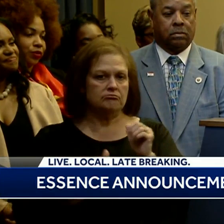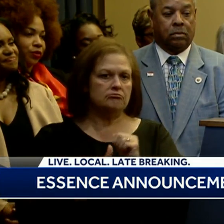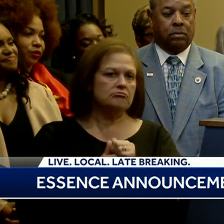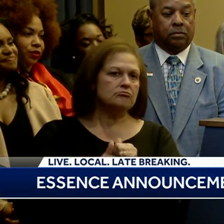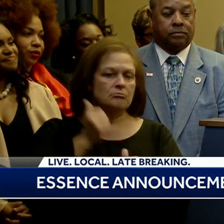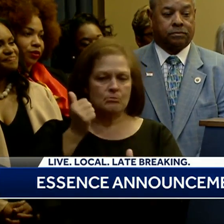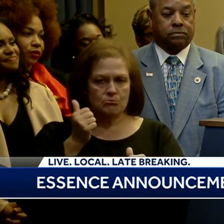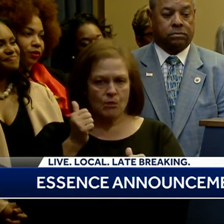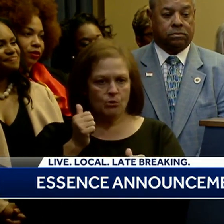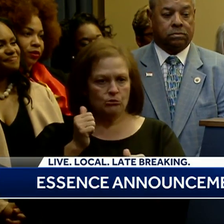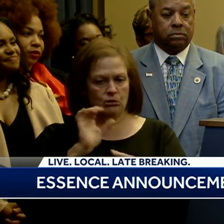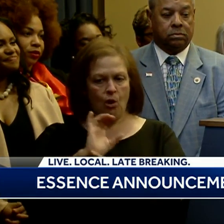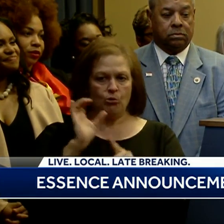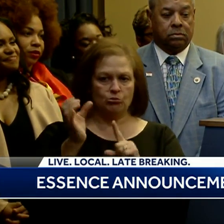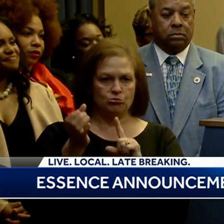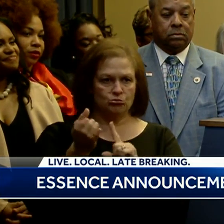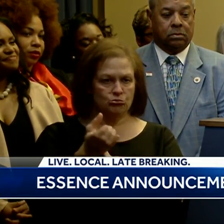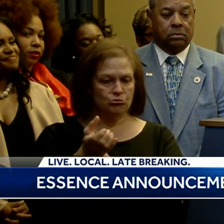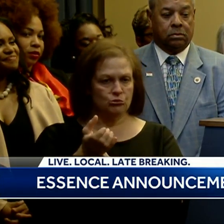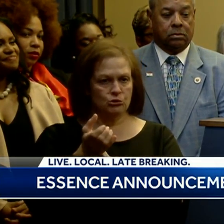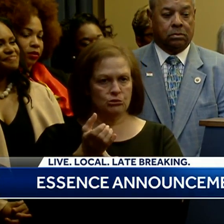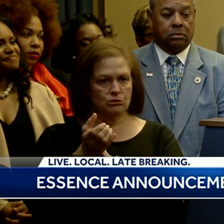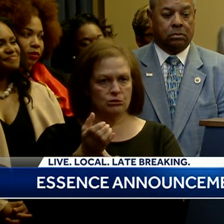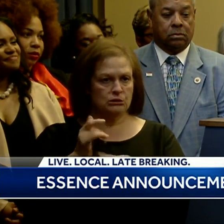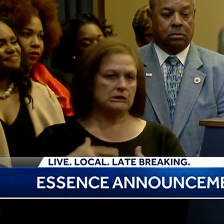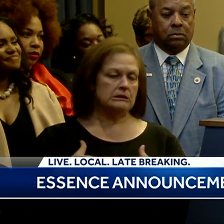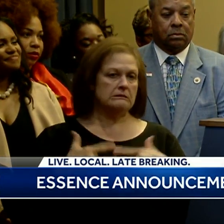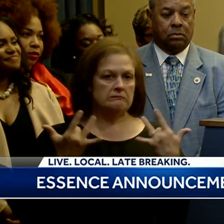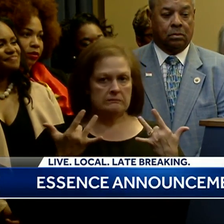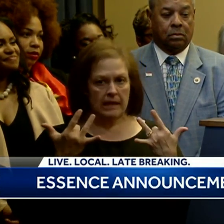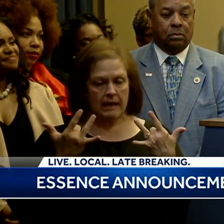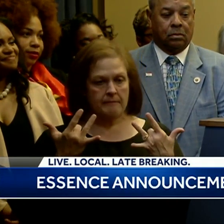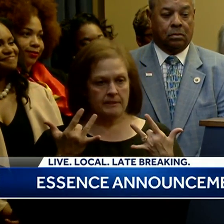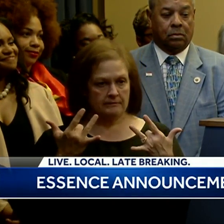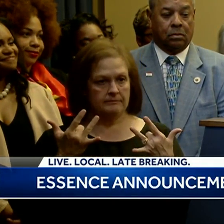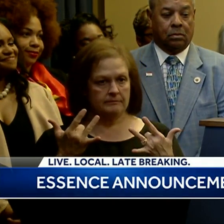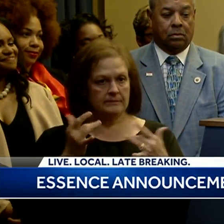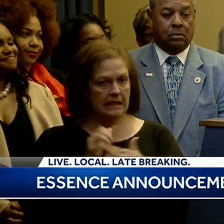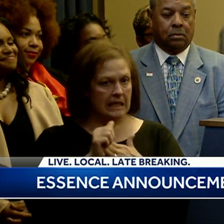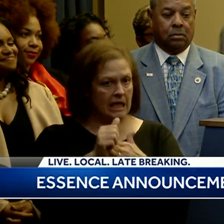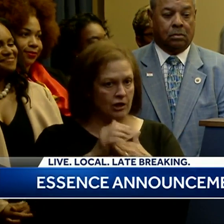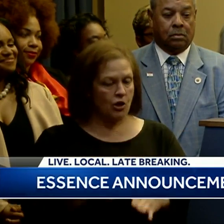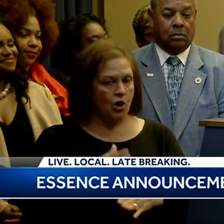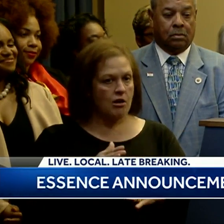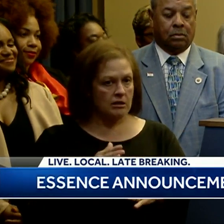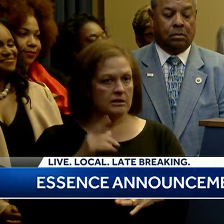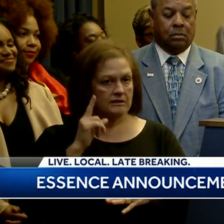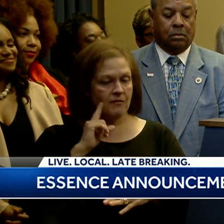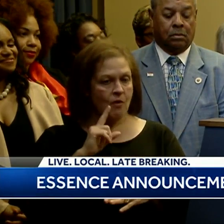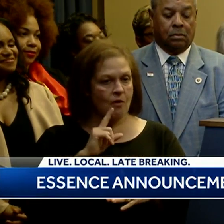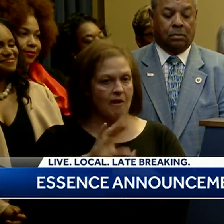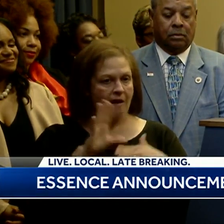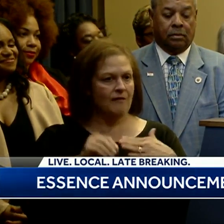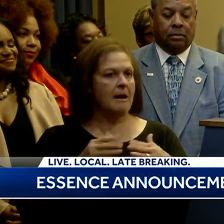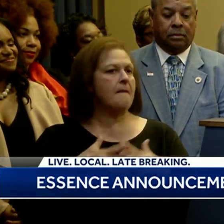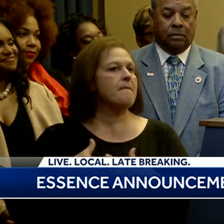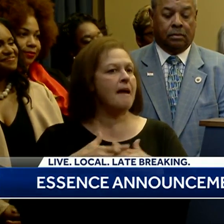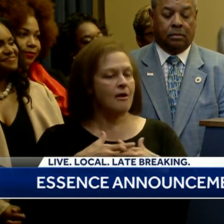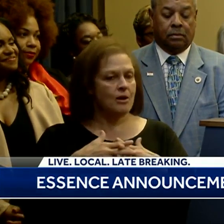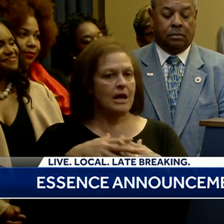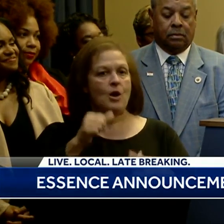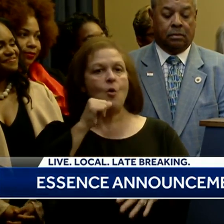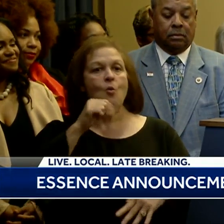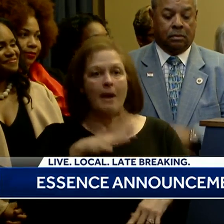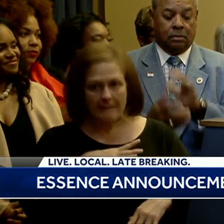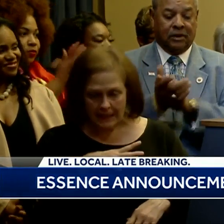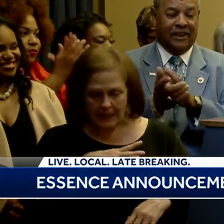and influential cultural and entertainment leaders of our time to celebrate the impact of all African Americans, but especially women, in our nation. We're